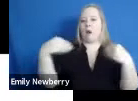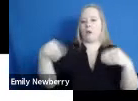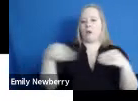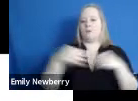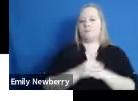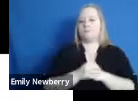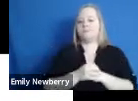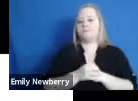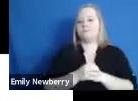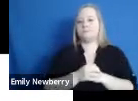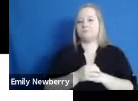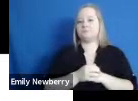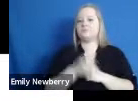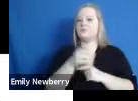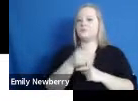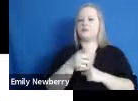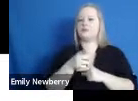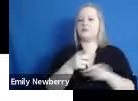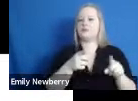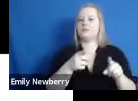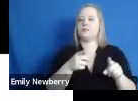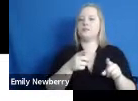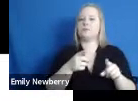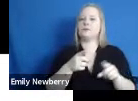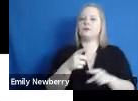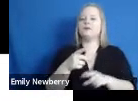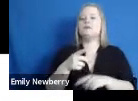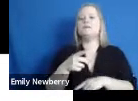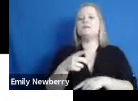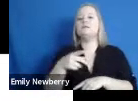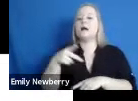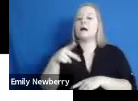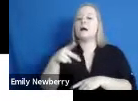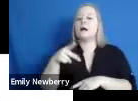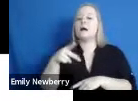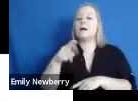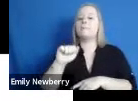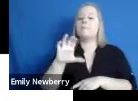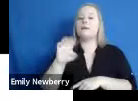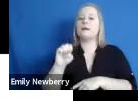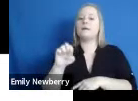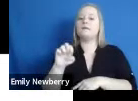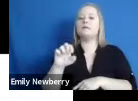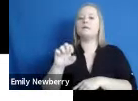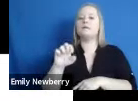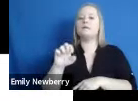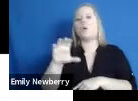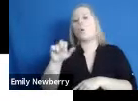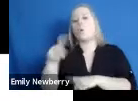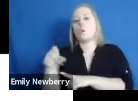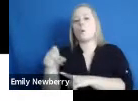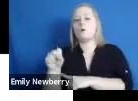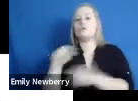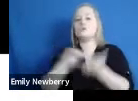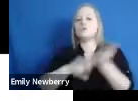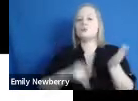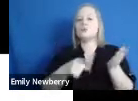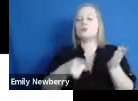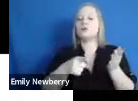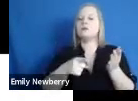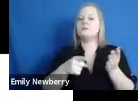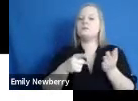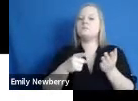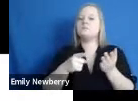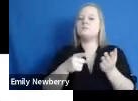And so she was a Peace Corps Masters International student, and it's fairly common for us to have these types